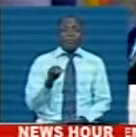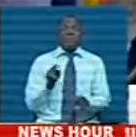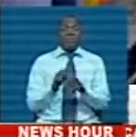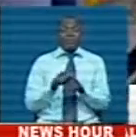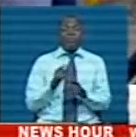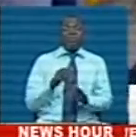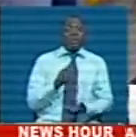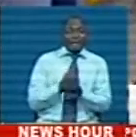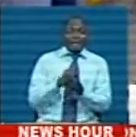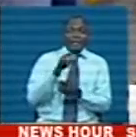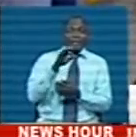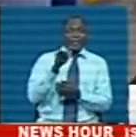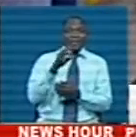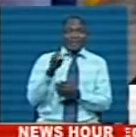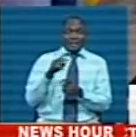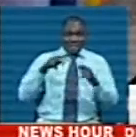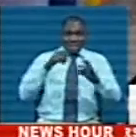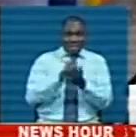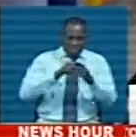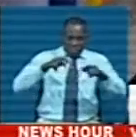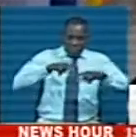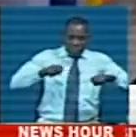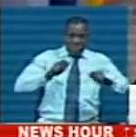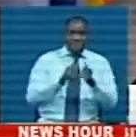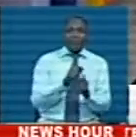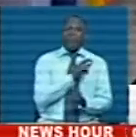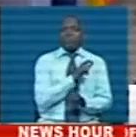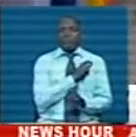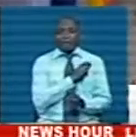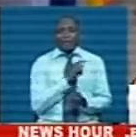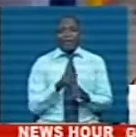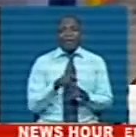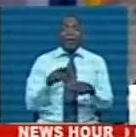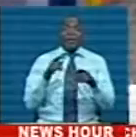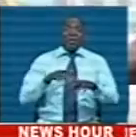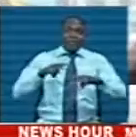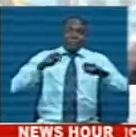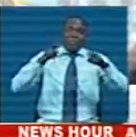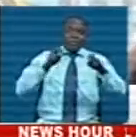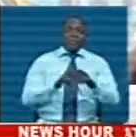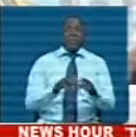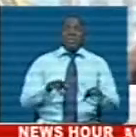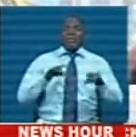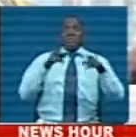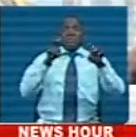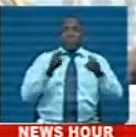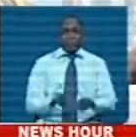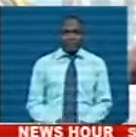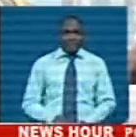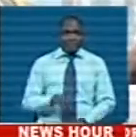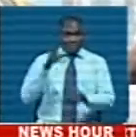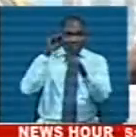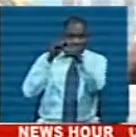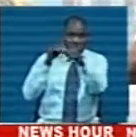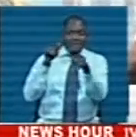to assist the Criminal Investigations Department of the Police Service in the ongoing investigations into the matter. Mr. Kwadwo